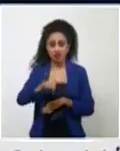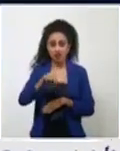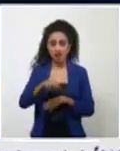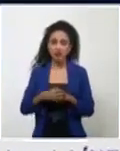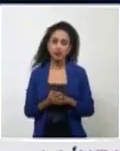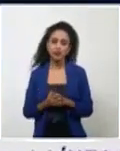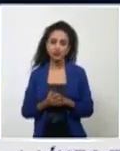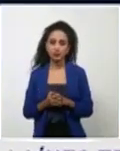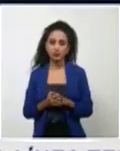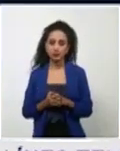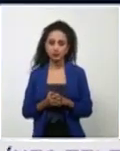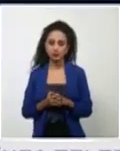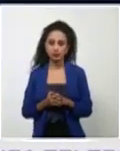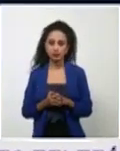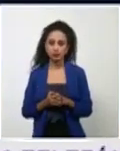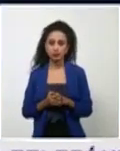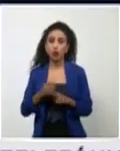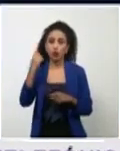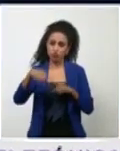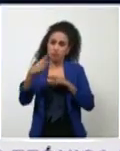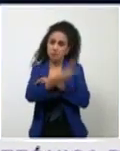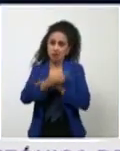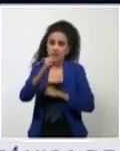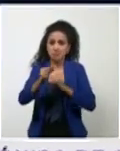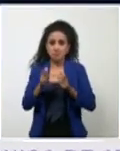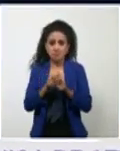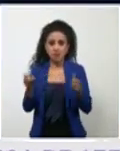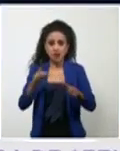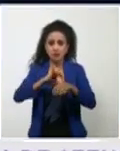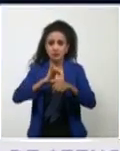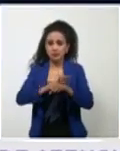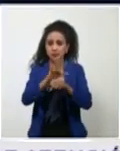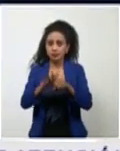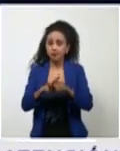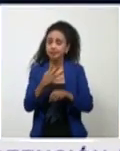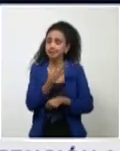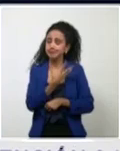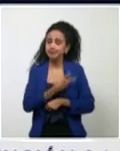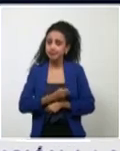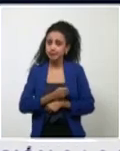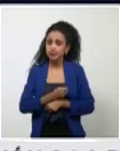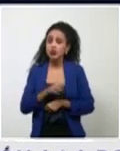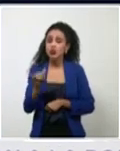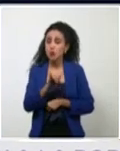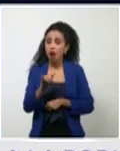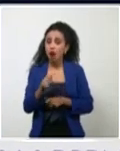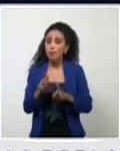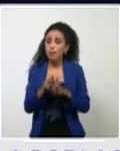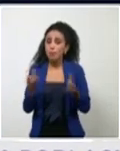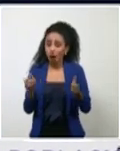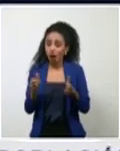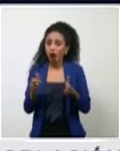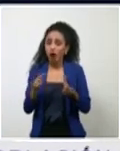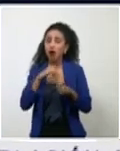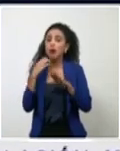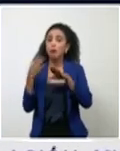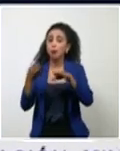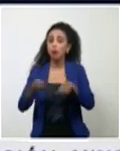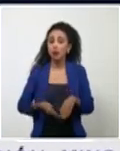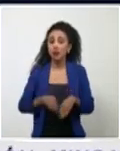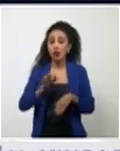cases and the number of deaths. And 7 countries in the